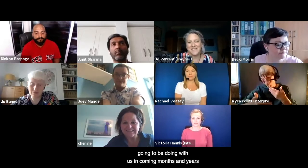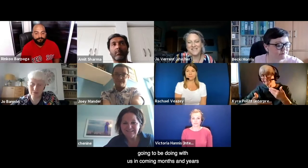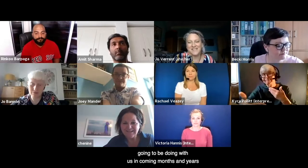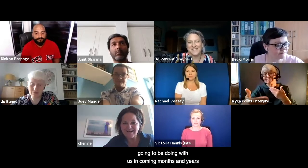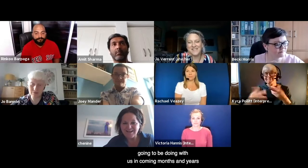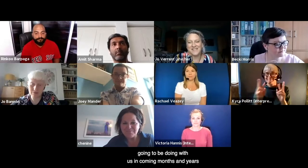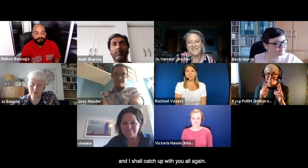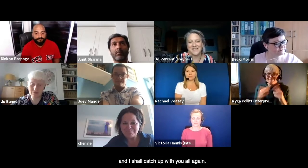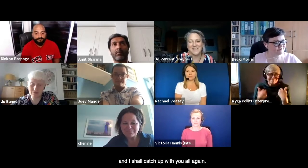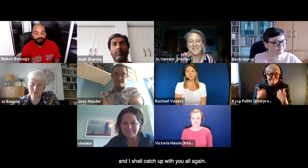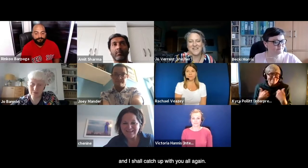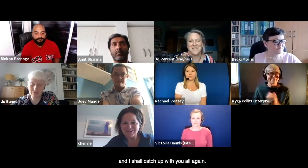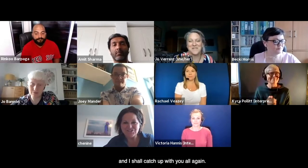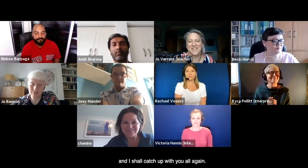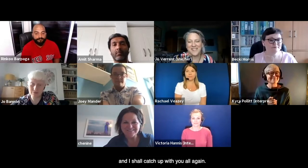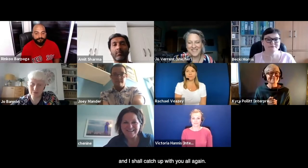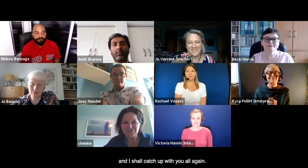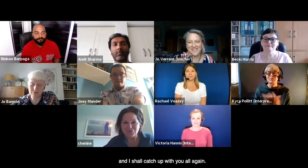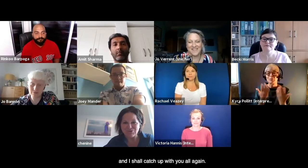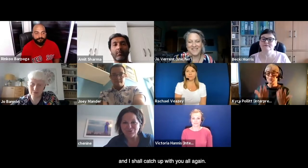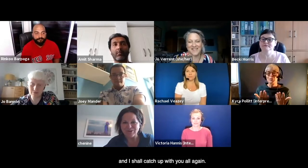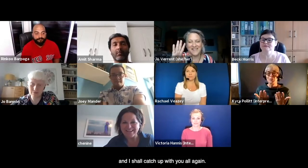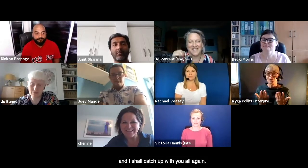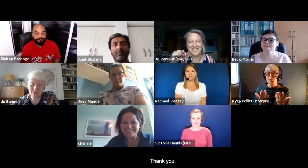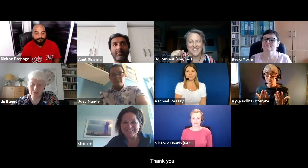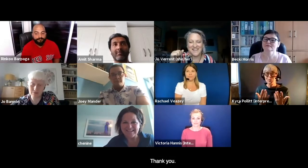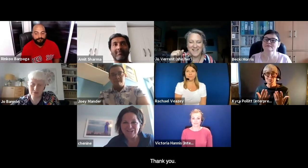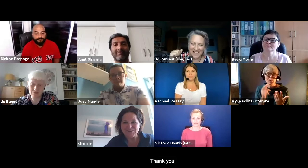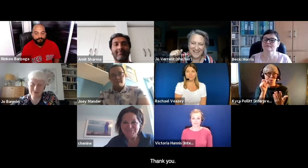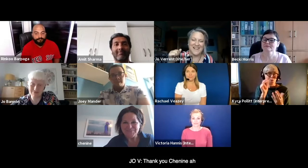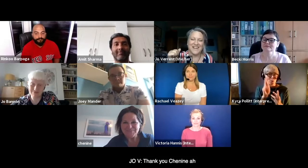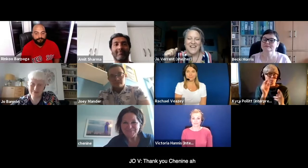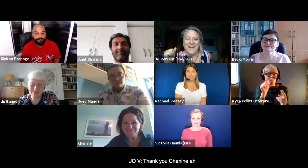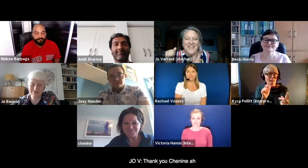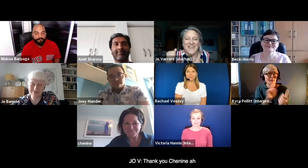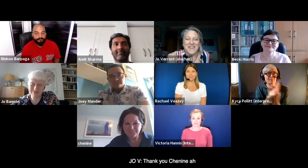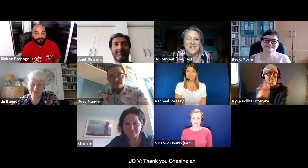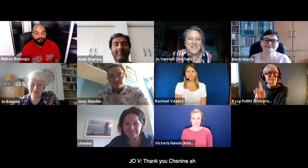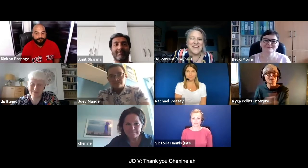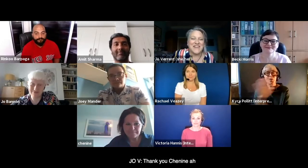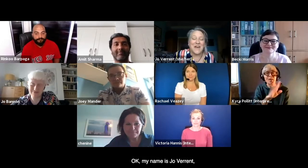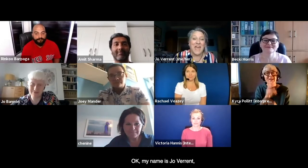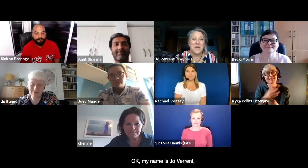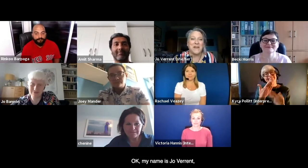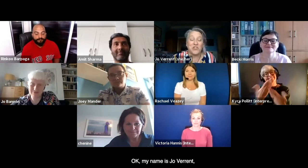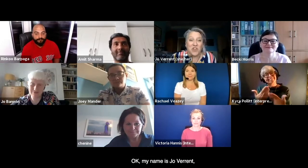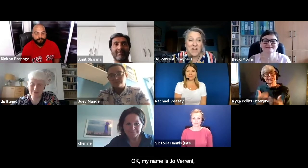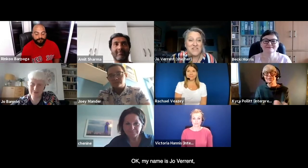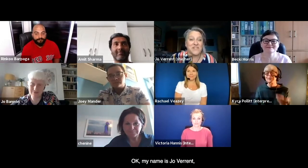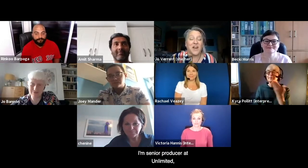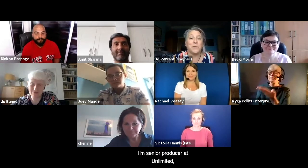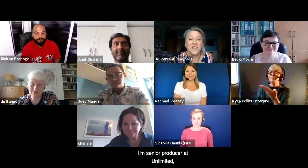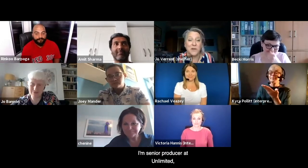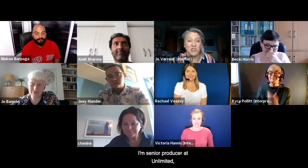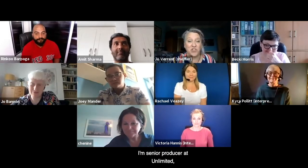years. And I shall catch up with you all again. Thank you. Thank you, Janine. Okay, my name's Jo